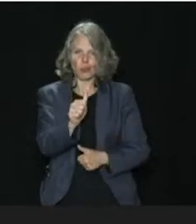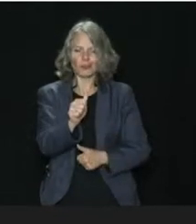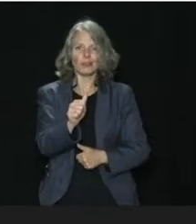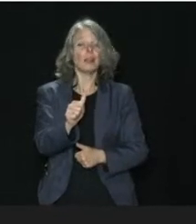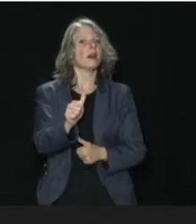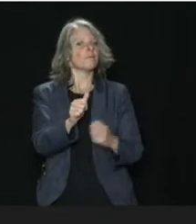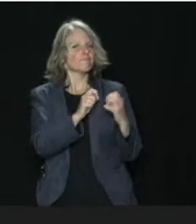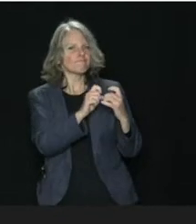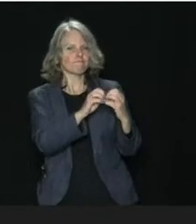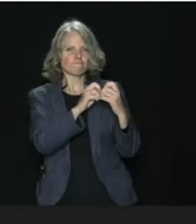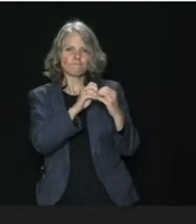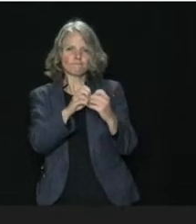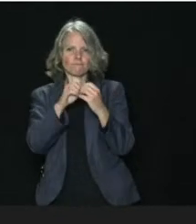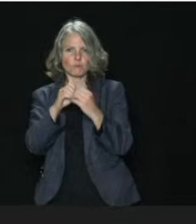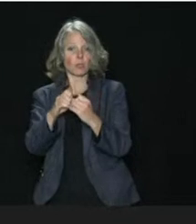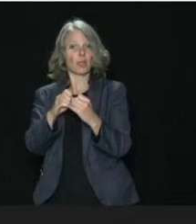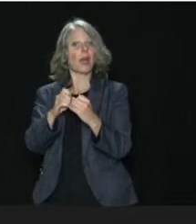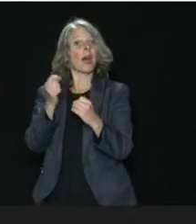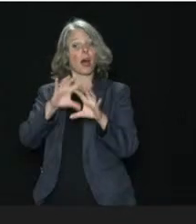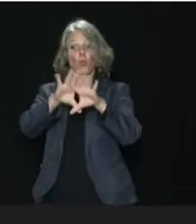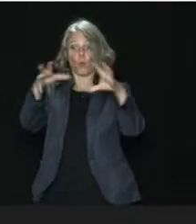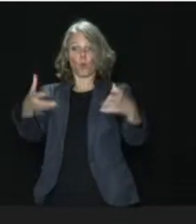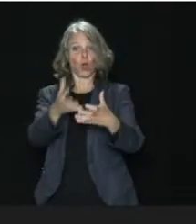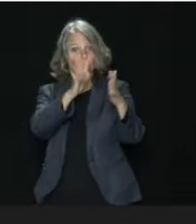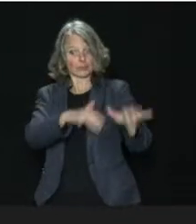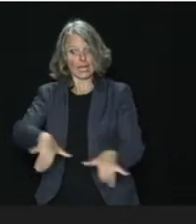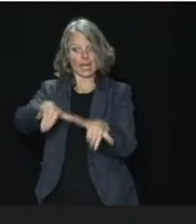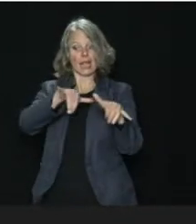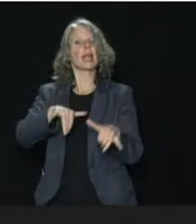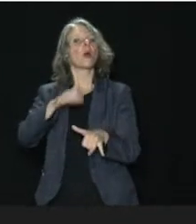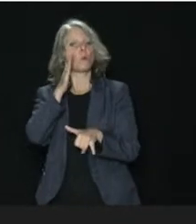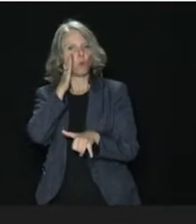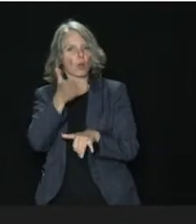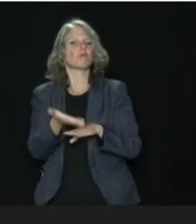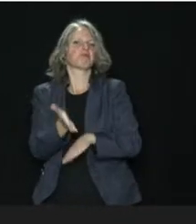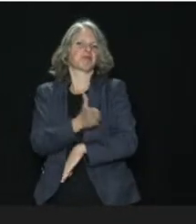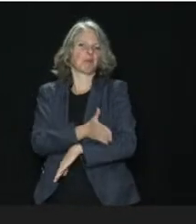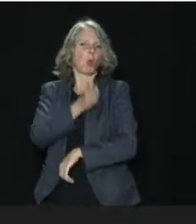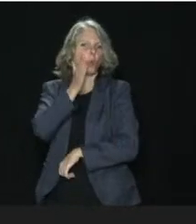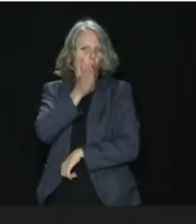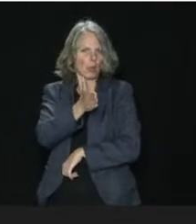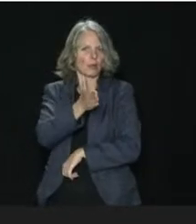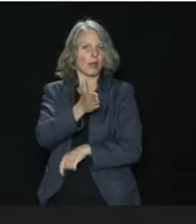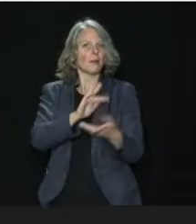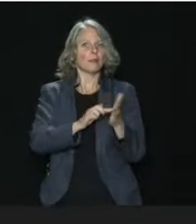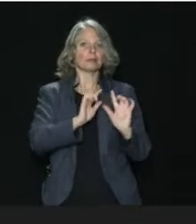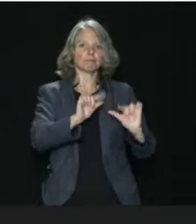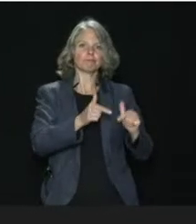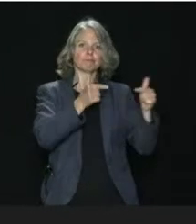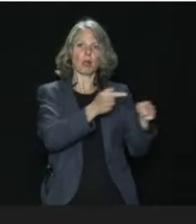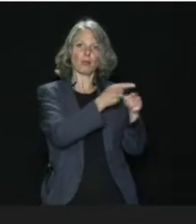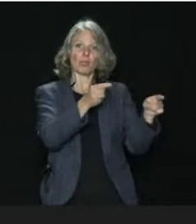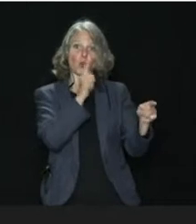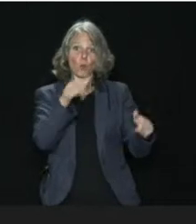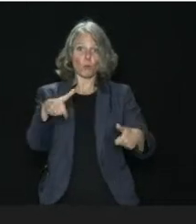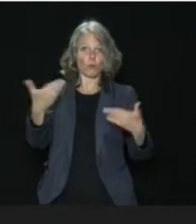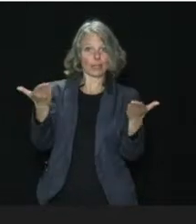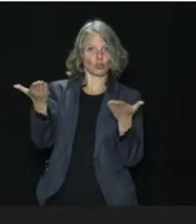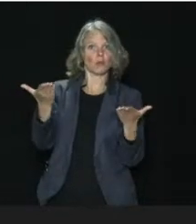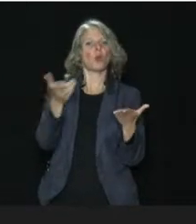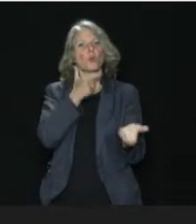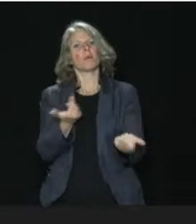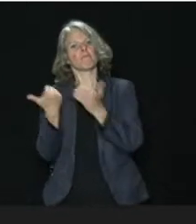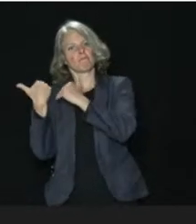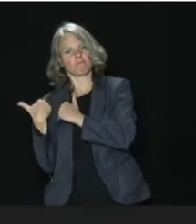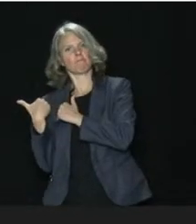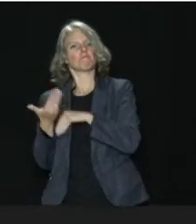if we are in alignment with the rest of the world, we will improve the responsibility of these companies to contribute